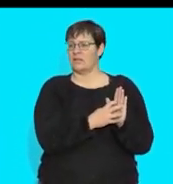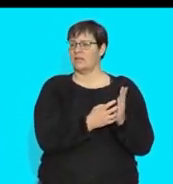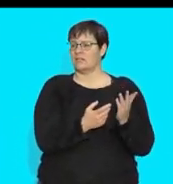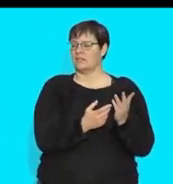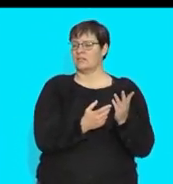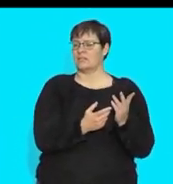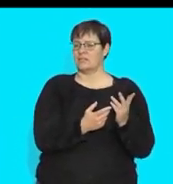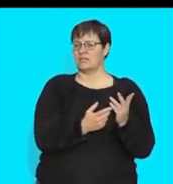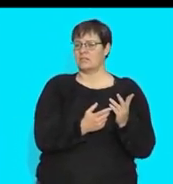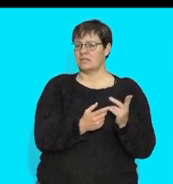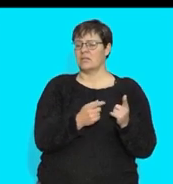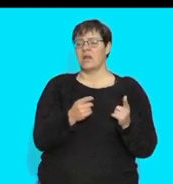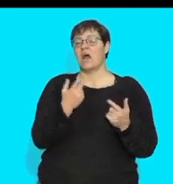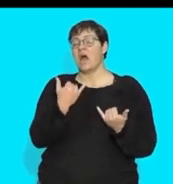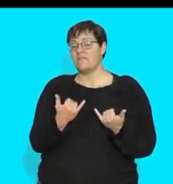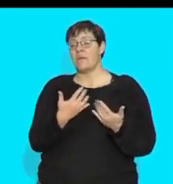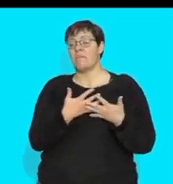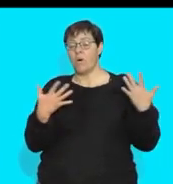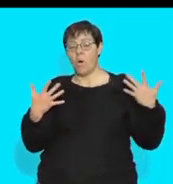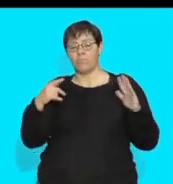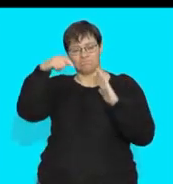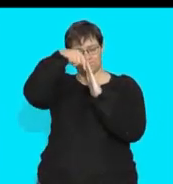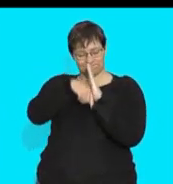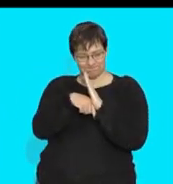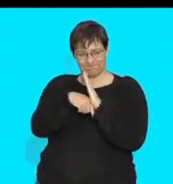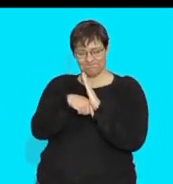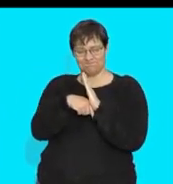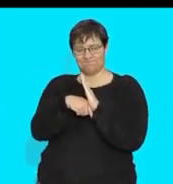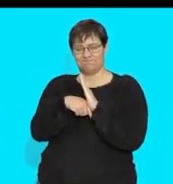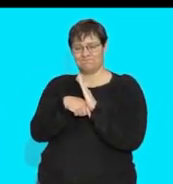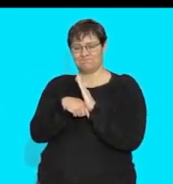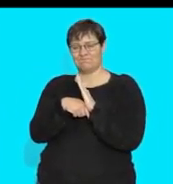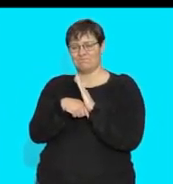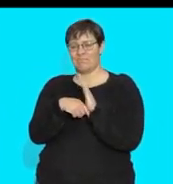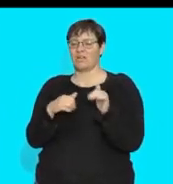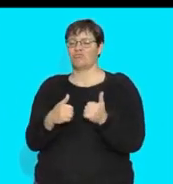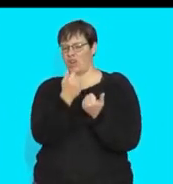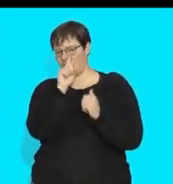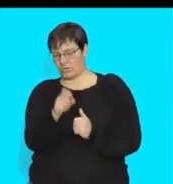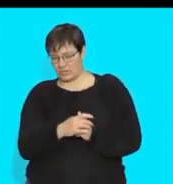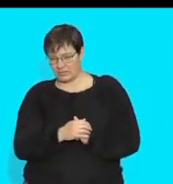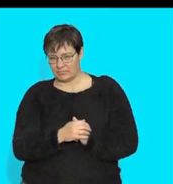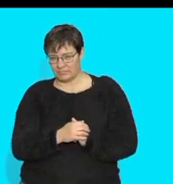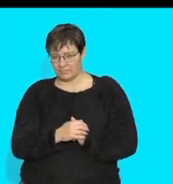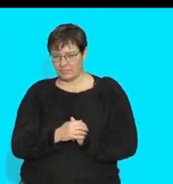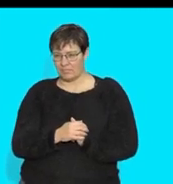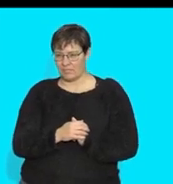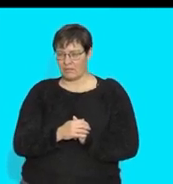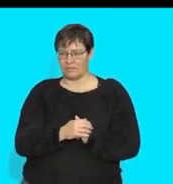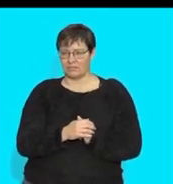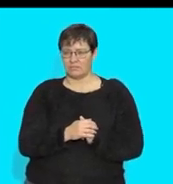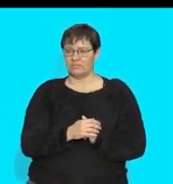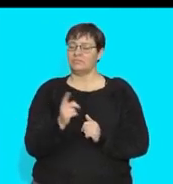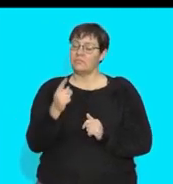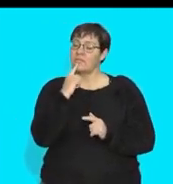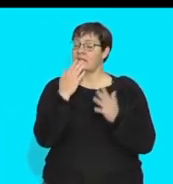a simple, right, explanation. Now we're going to have a look at a little bit more of a, all right, I won't say challenging question, but we're looking